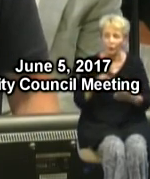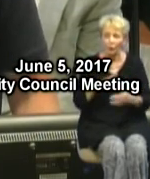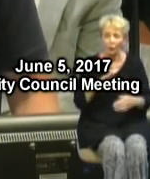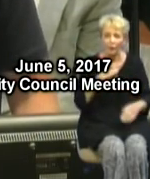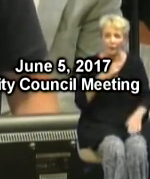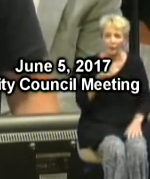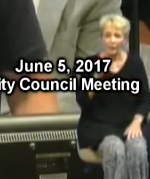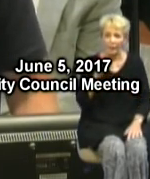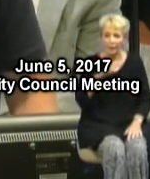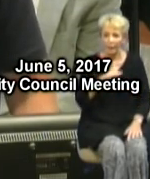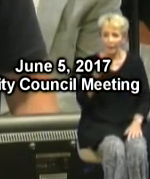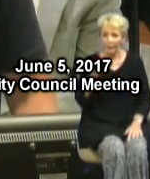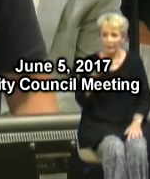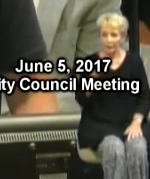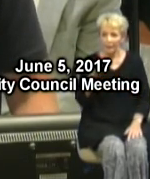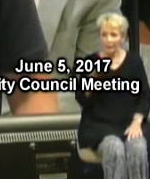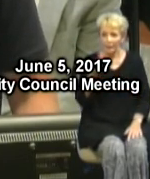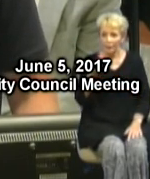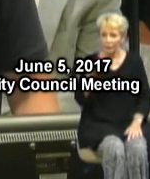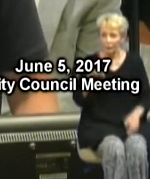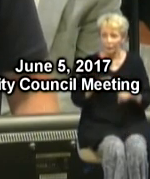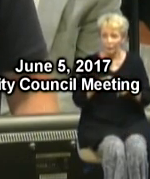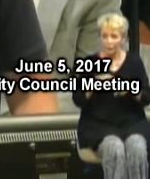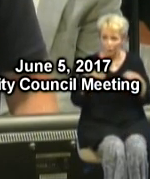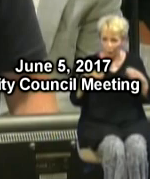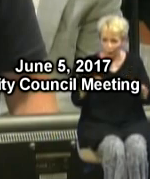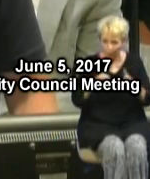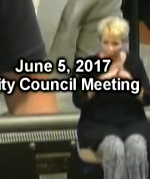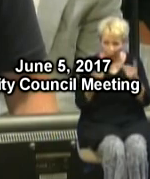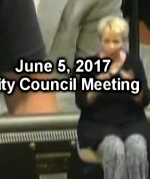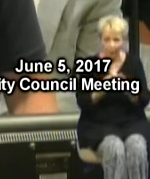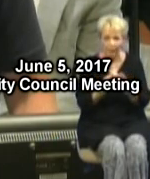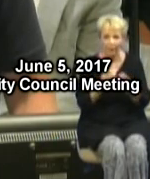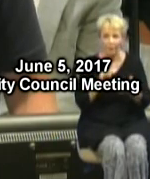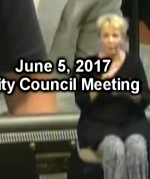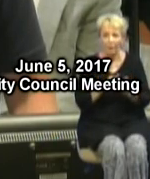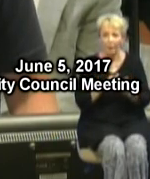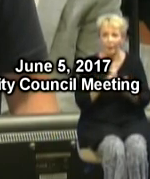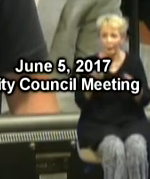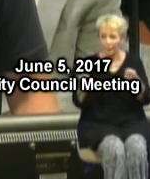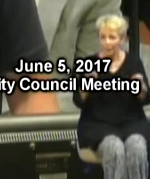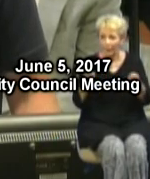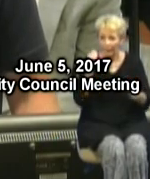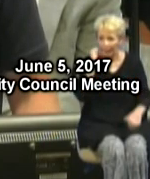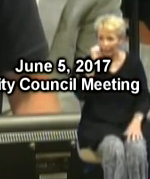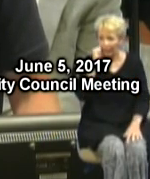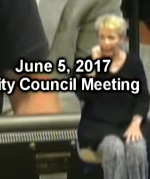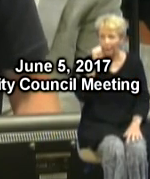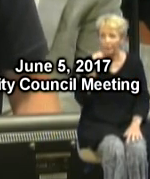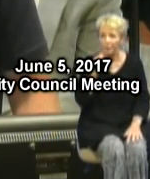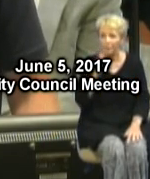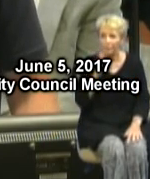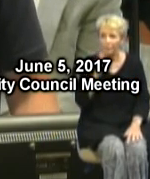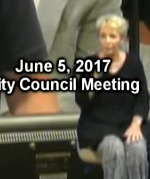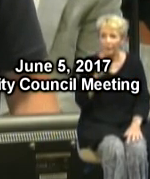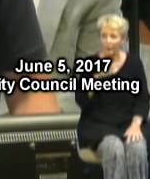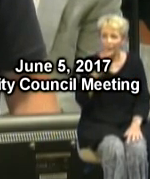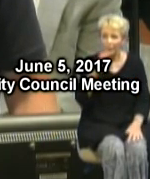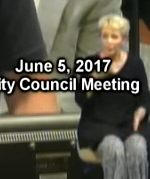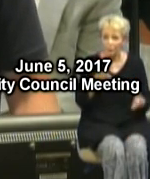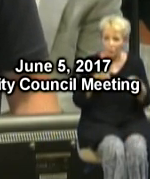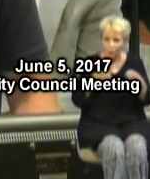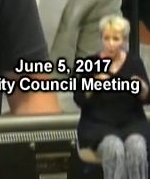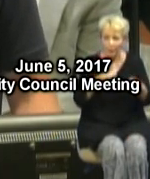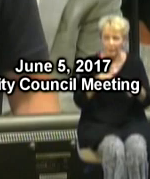Tim Clay and Scott Stewart in the street department, who set the priorities and manage it the day-to-day maintenance of our streets and